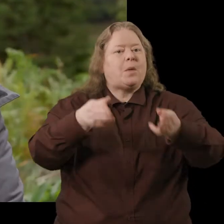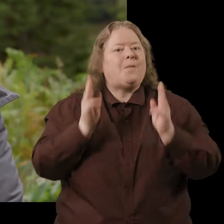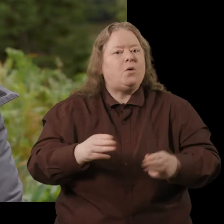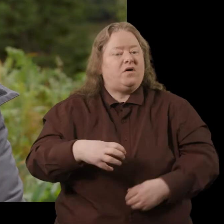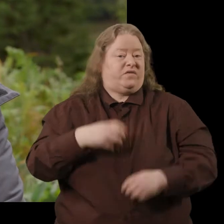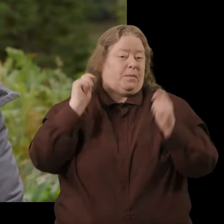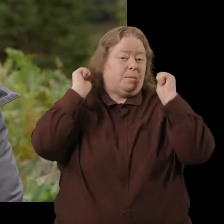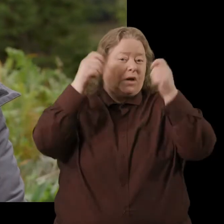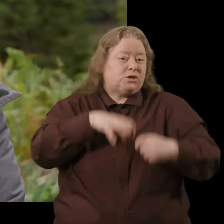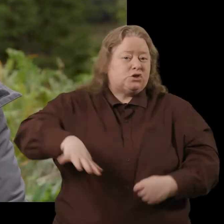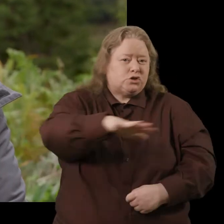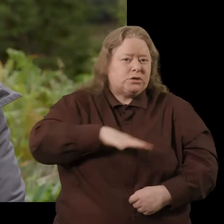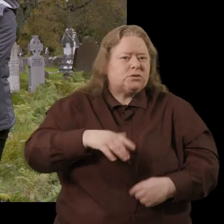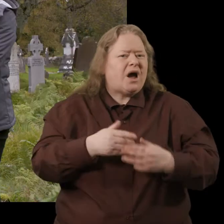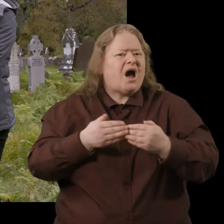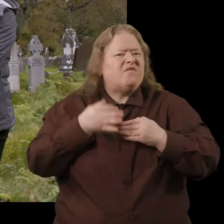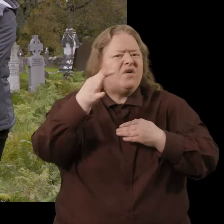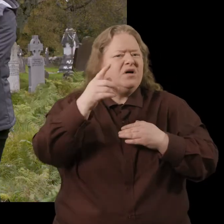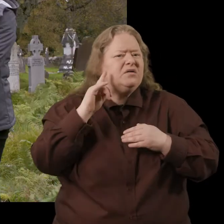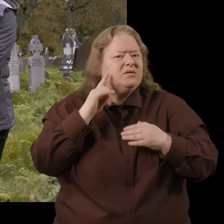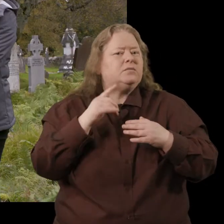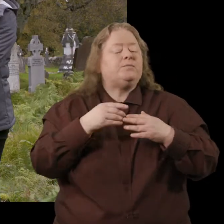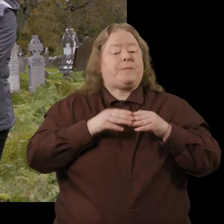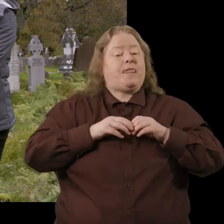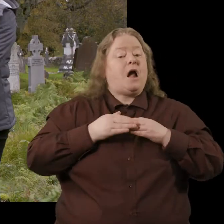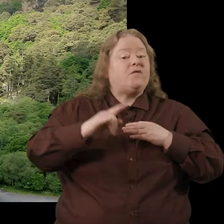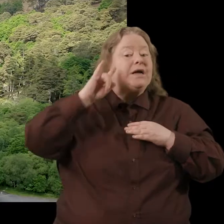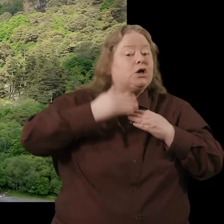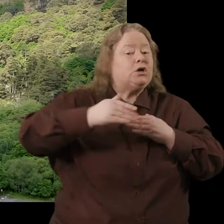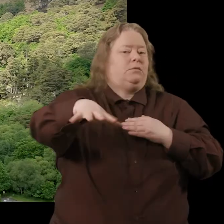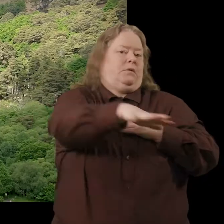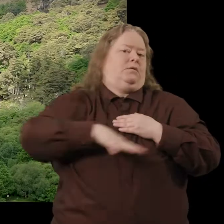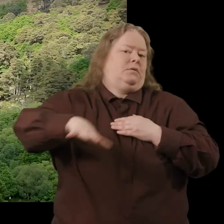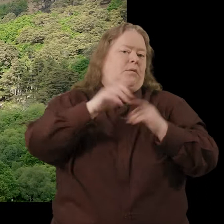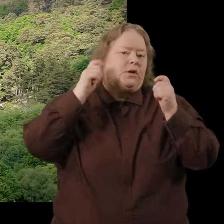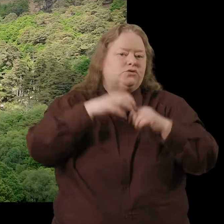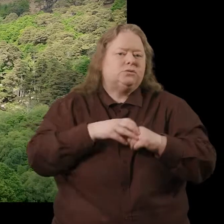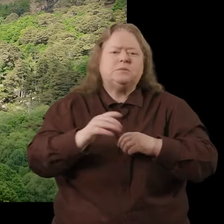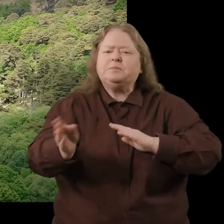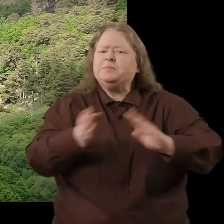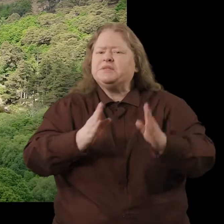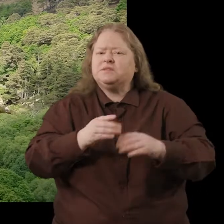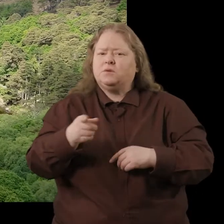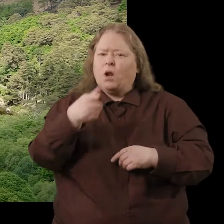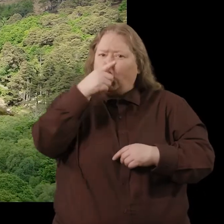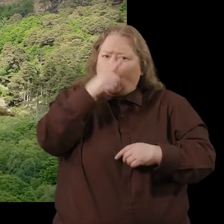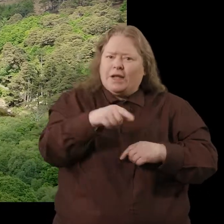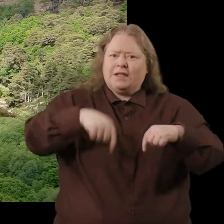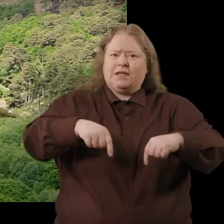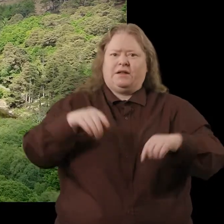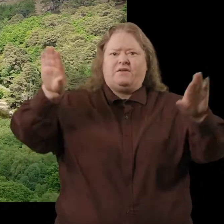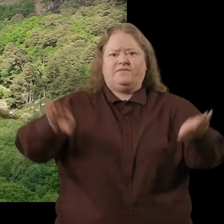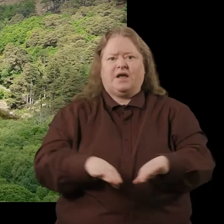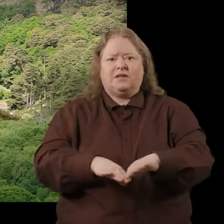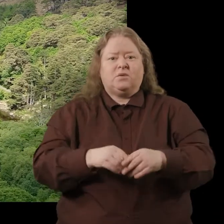so how far it could be heard away from the monastery was how big the monastery was. They were lucky they were in a valley in Glendalough. Yeah. It would have rung through